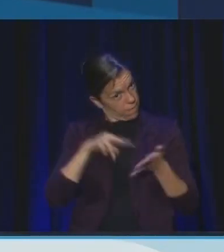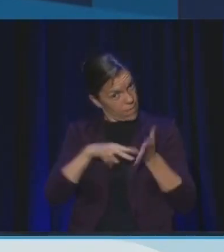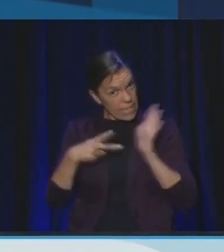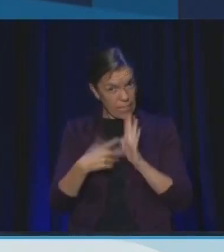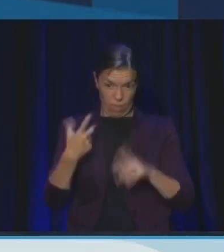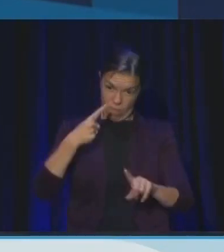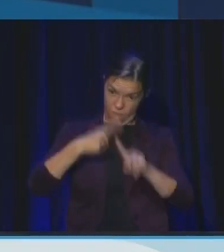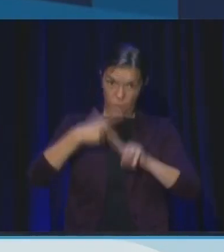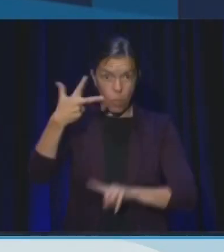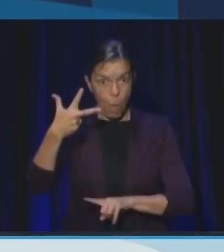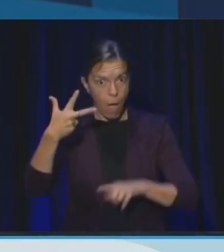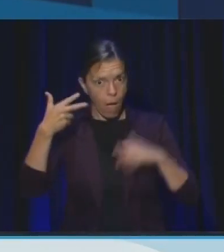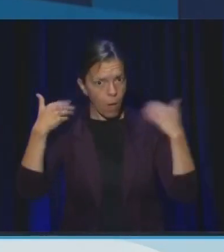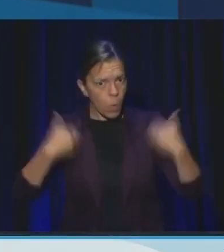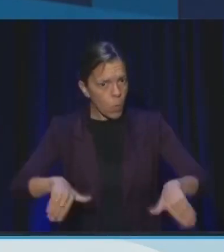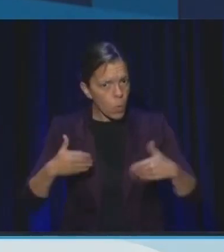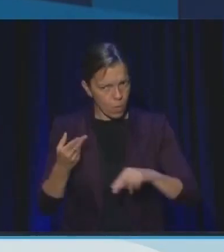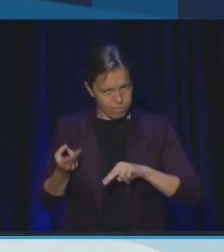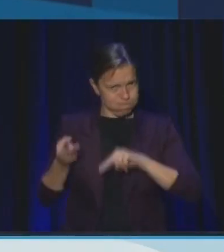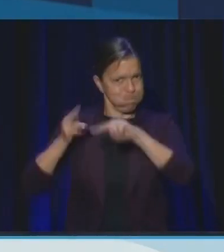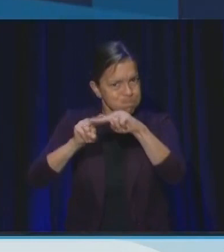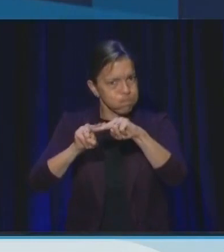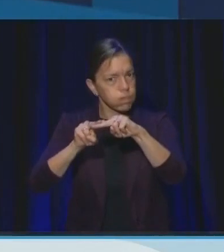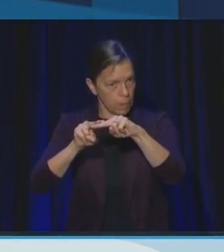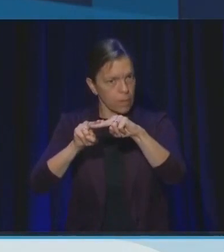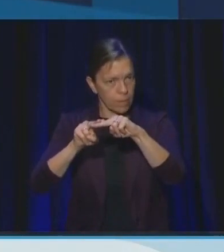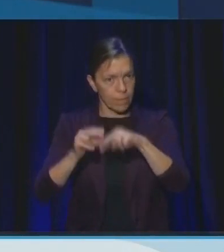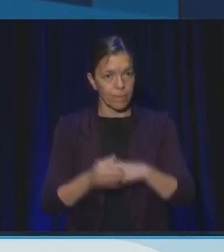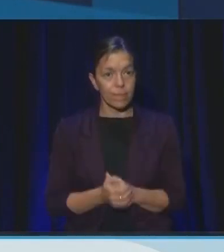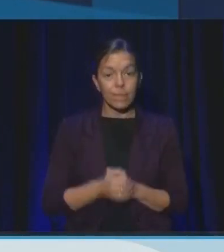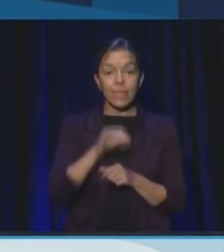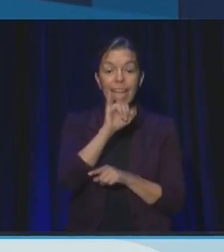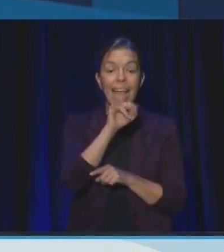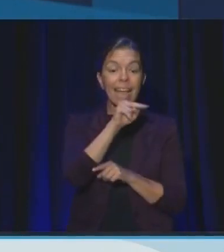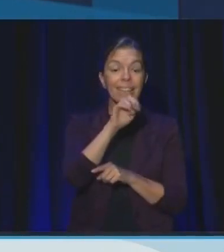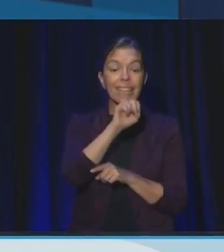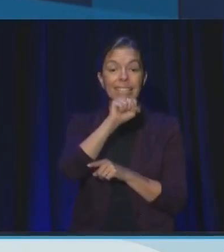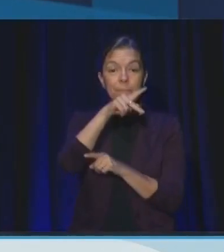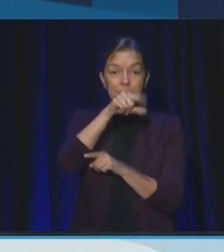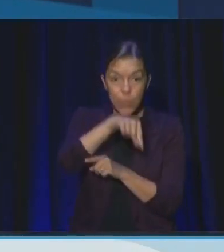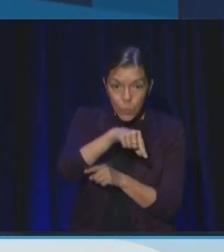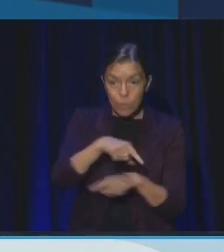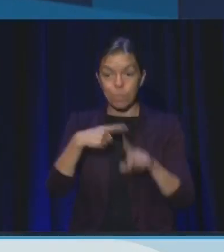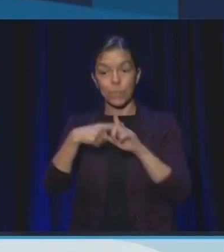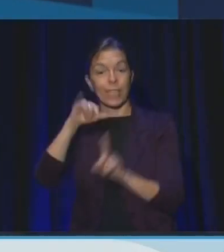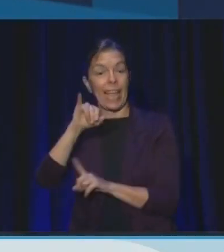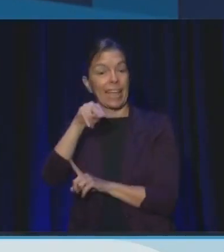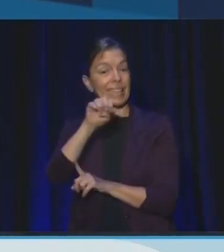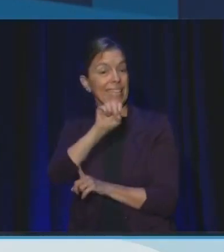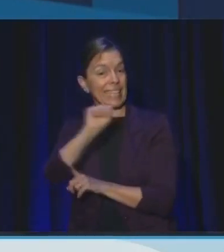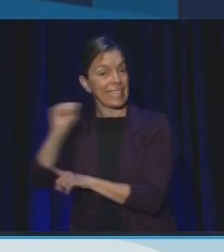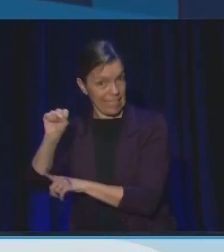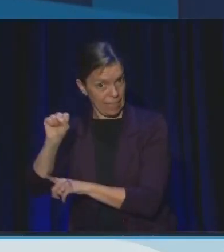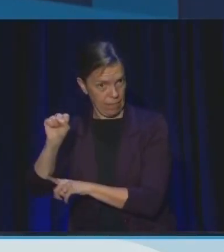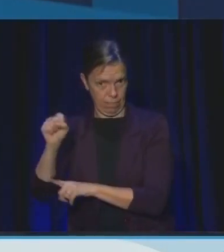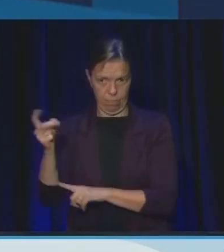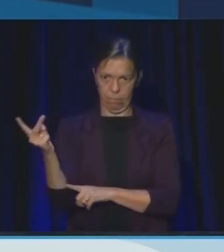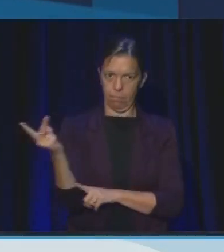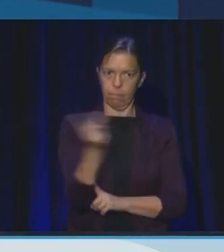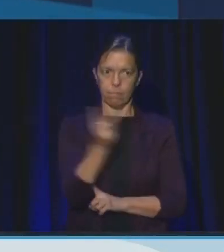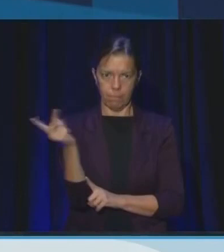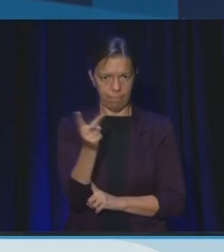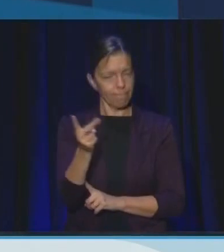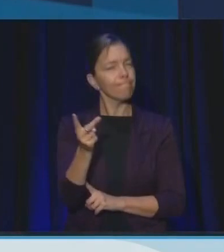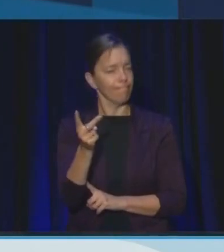When we talk about the INES, the INSPQ, the experts of the public health care, they